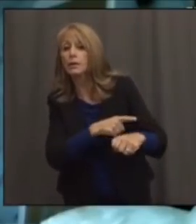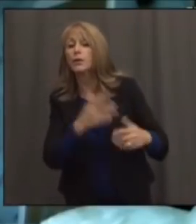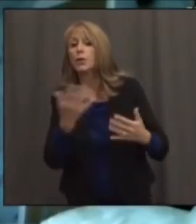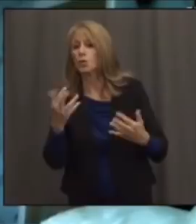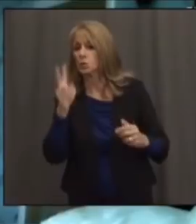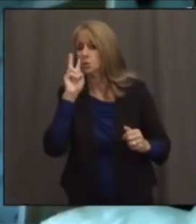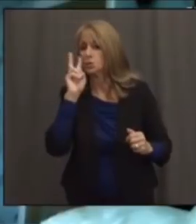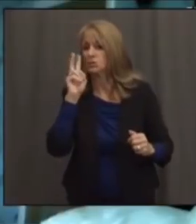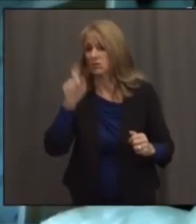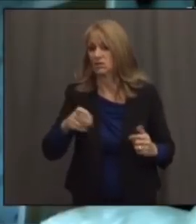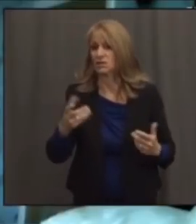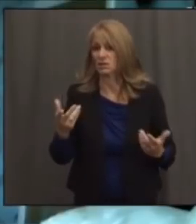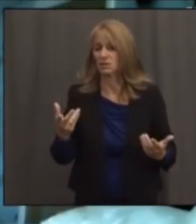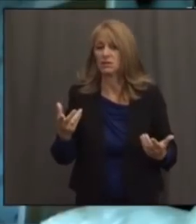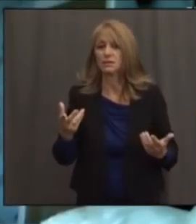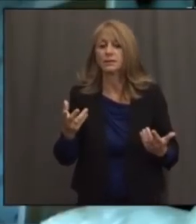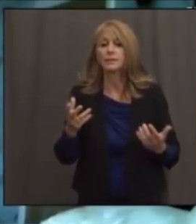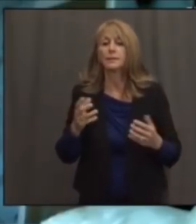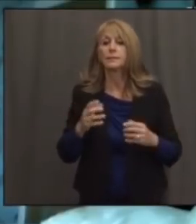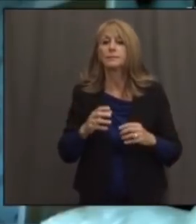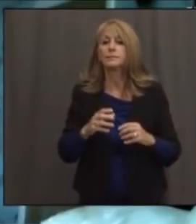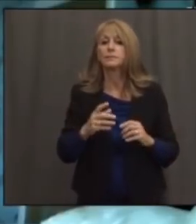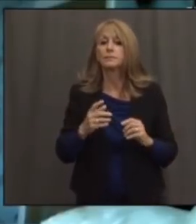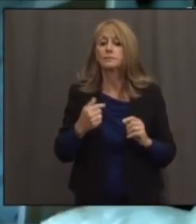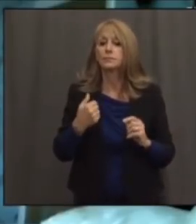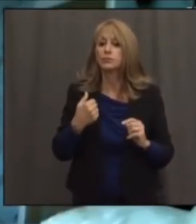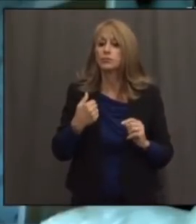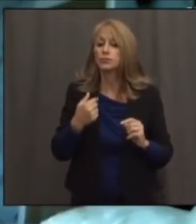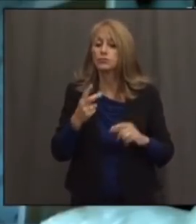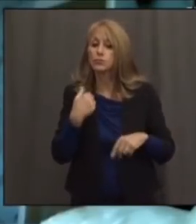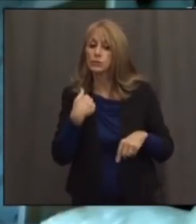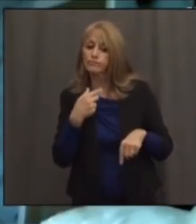but I think from what we're learning about,